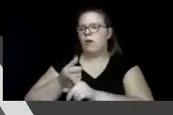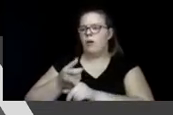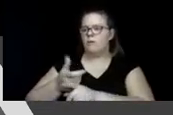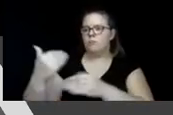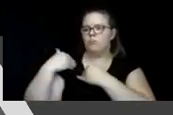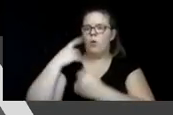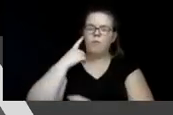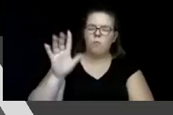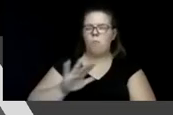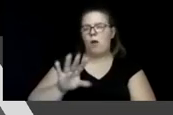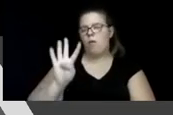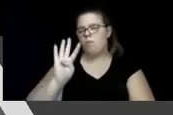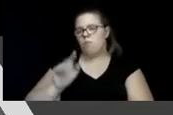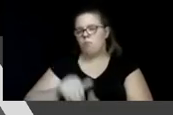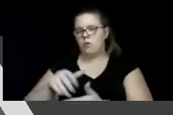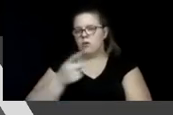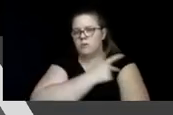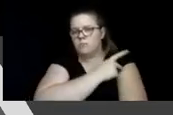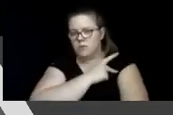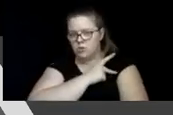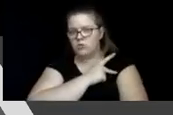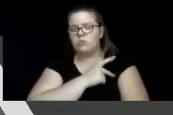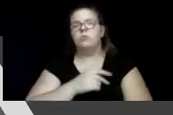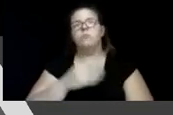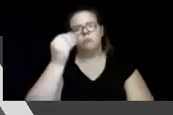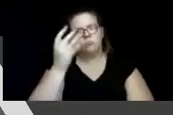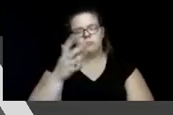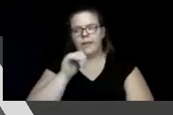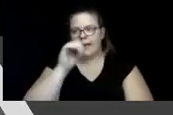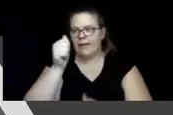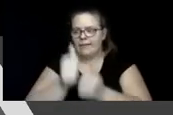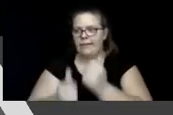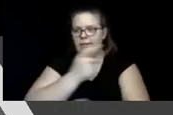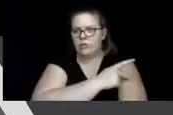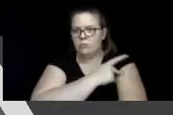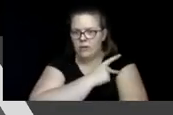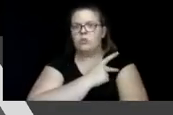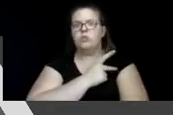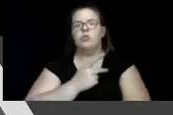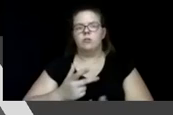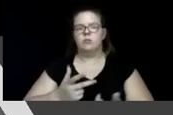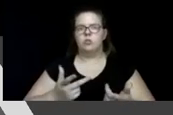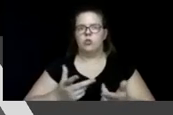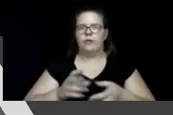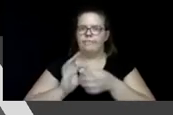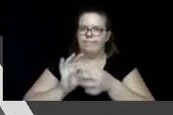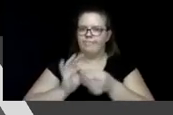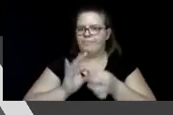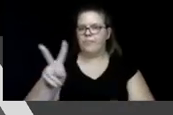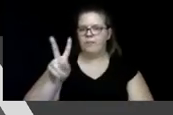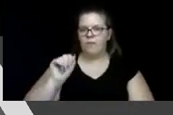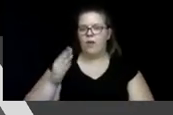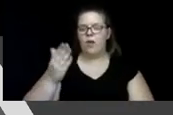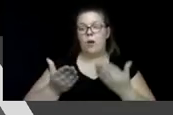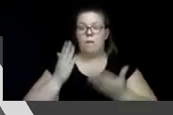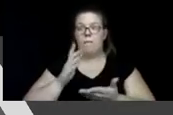patients. Now, granted, not every one of those patients are active, not only with the VA, but they may not be active with